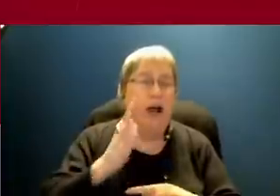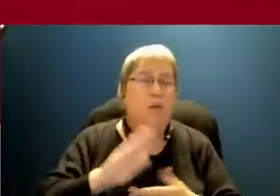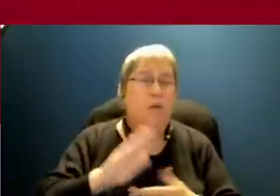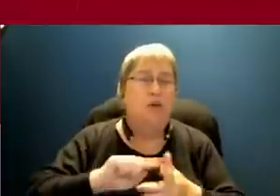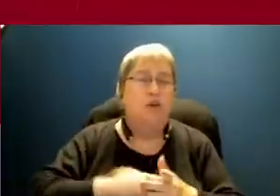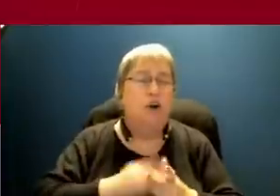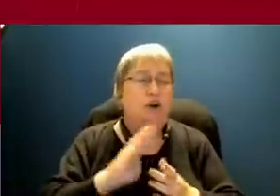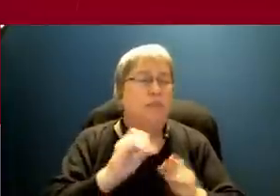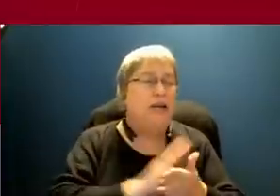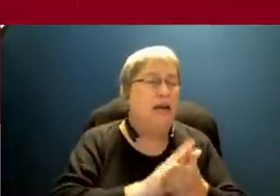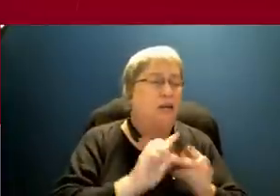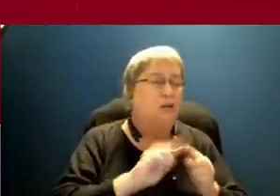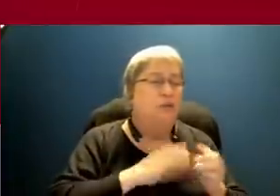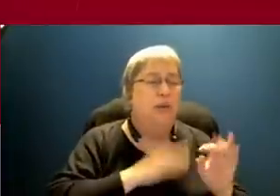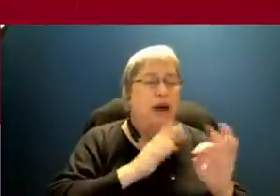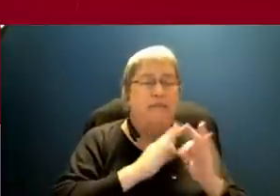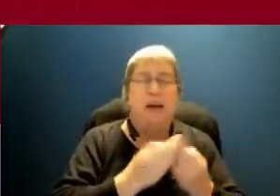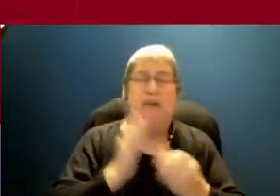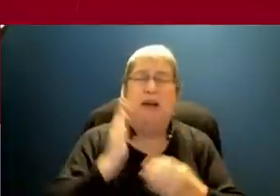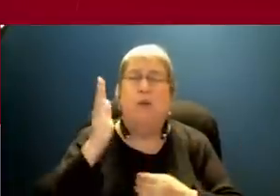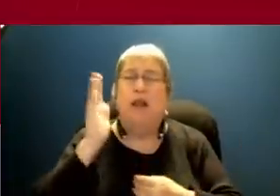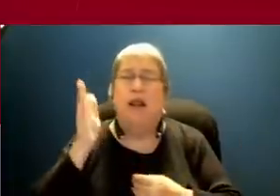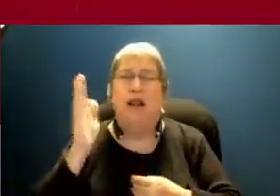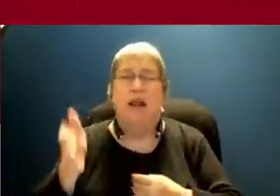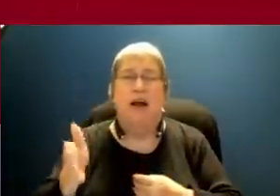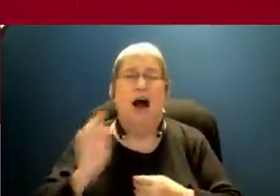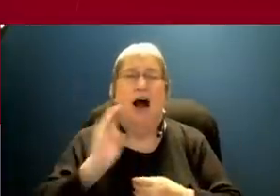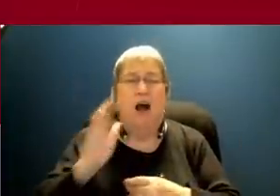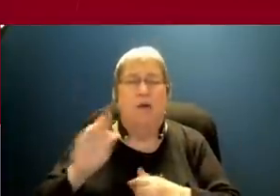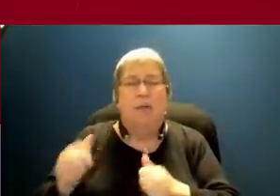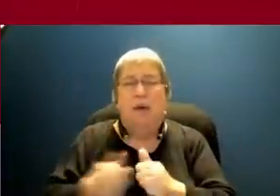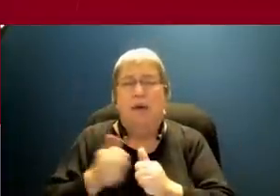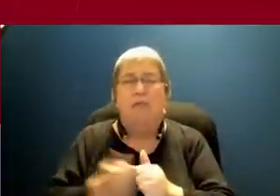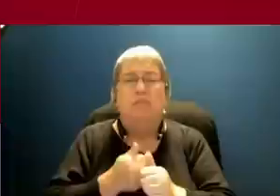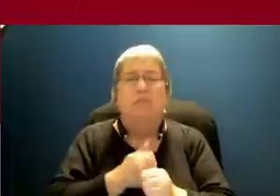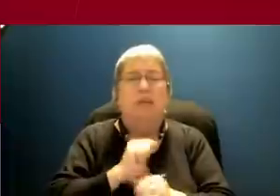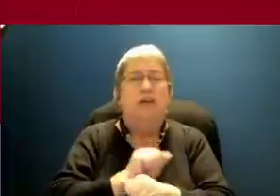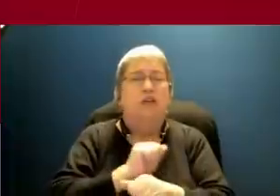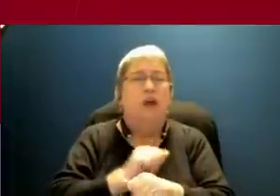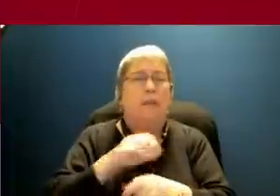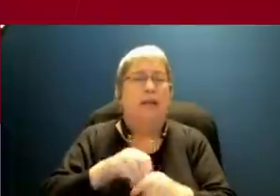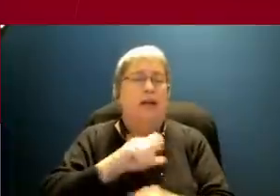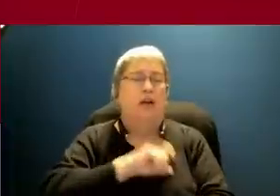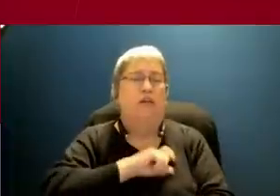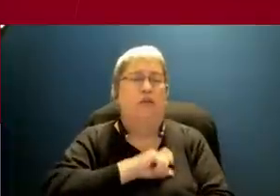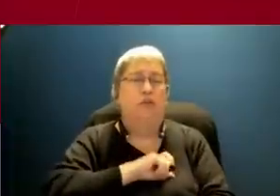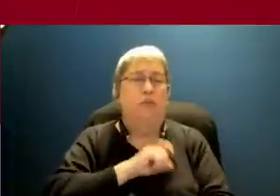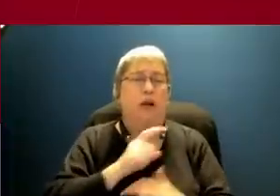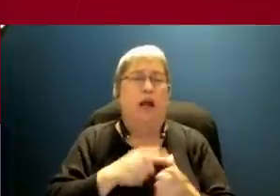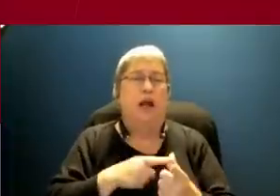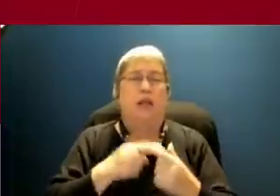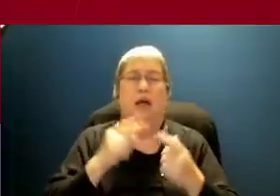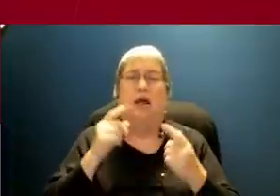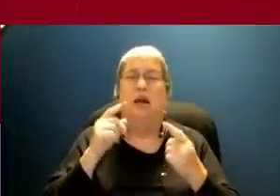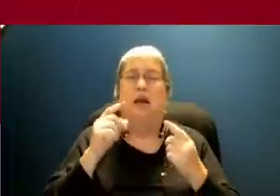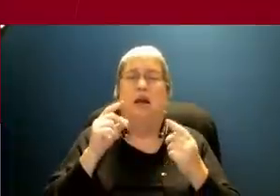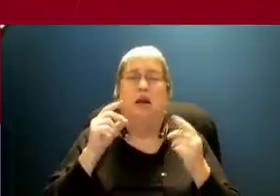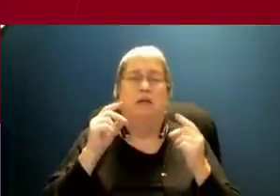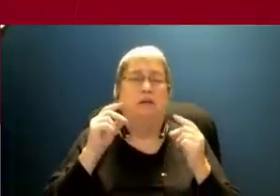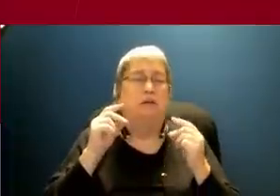family. One day I'll pursue a career in law enforcement. Then suddenly, out of the